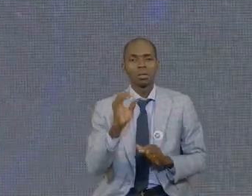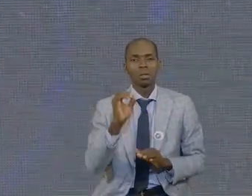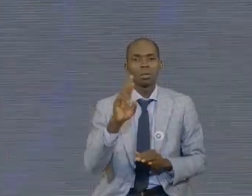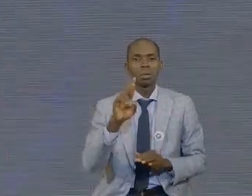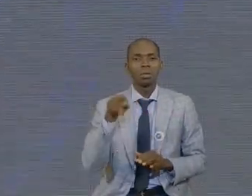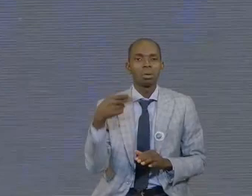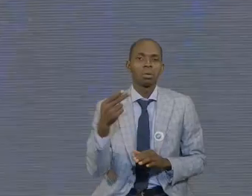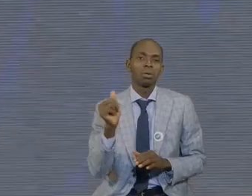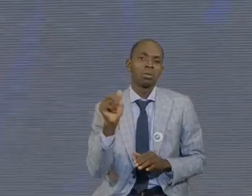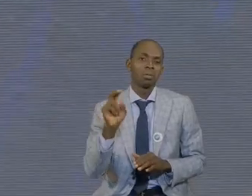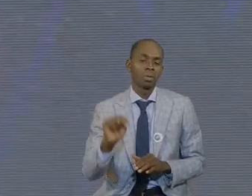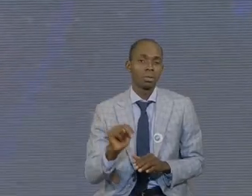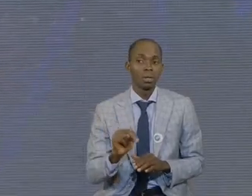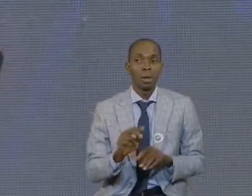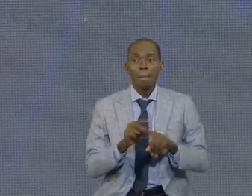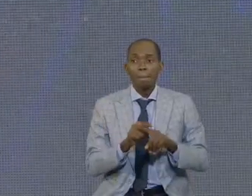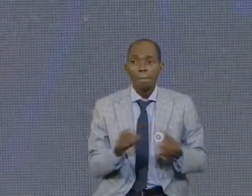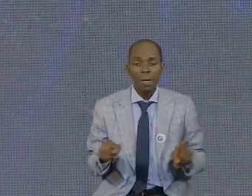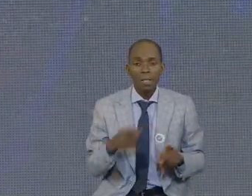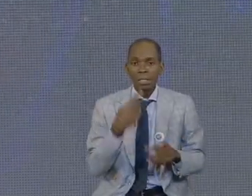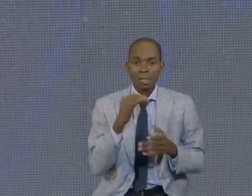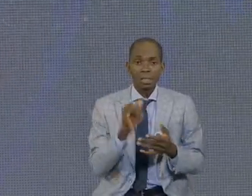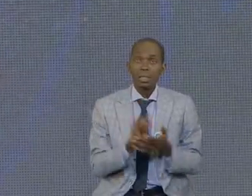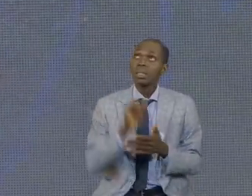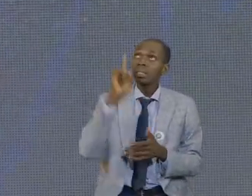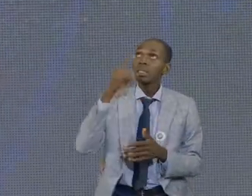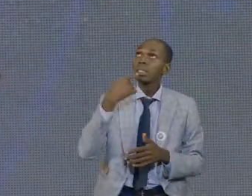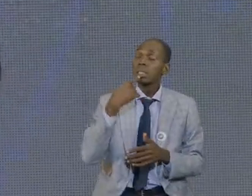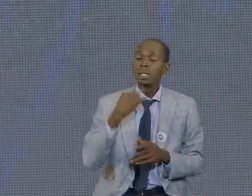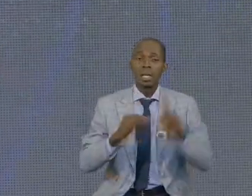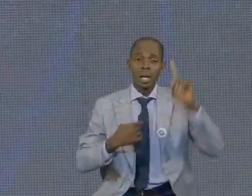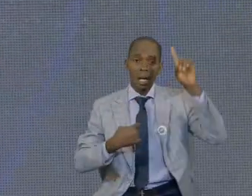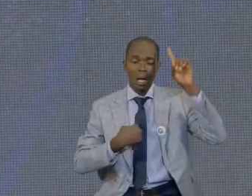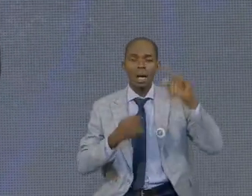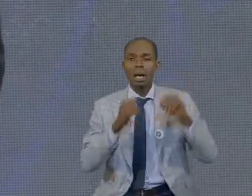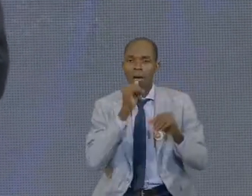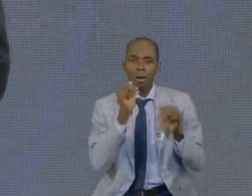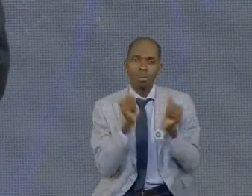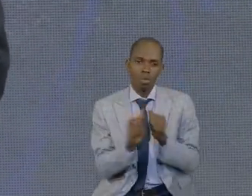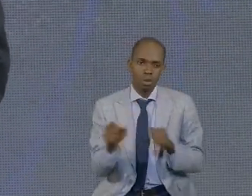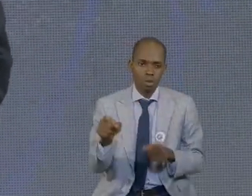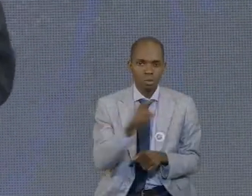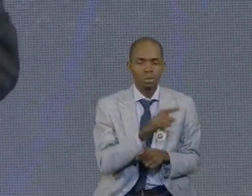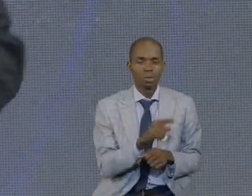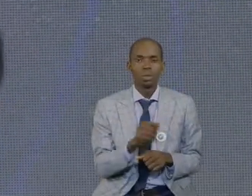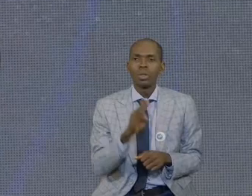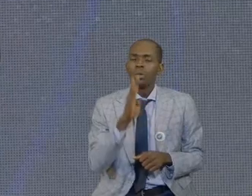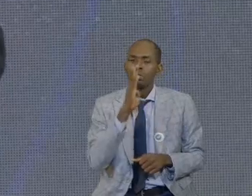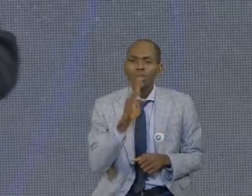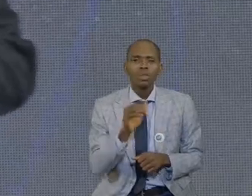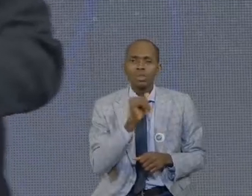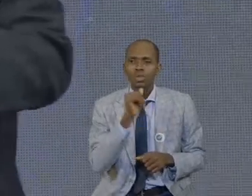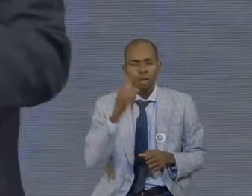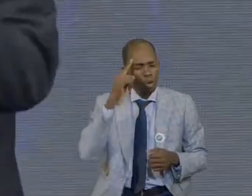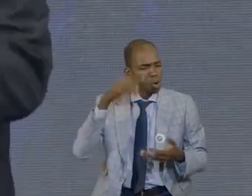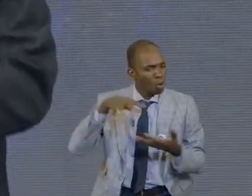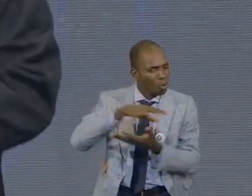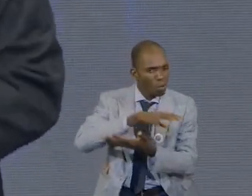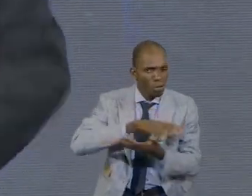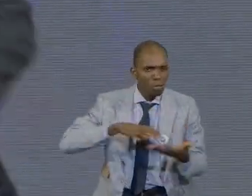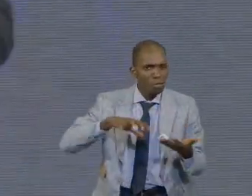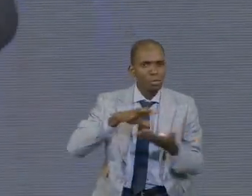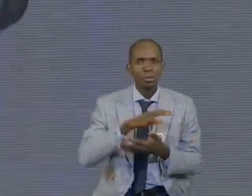But he says, I am with thee. Be not confused and be not confounded and be